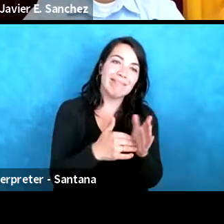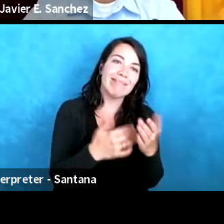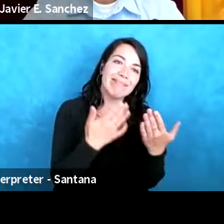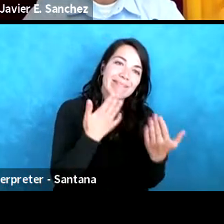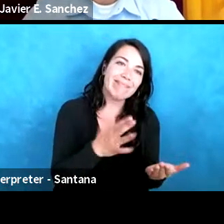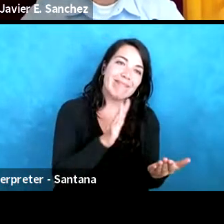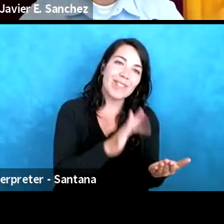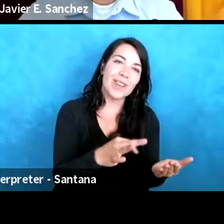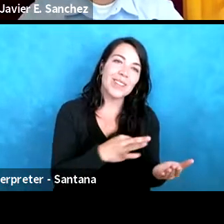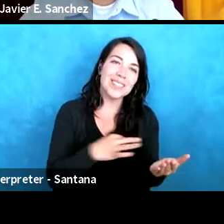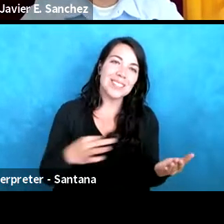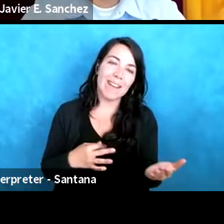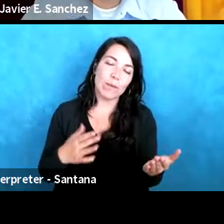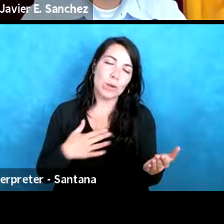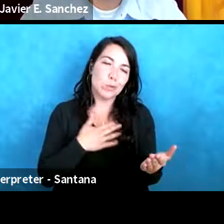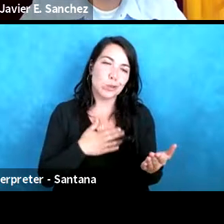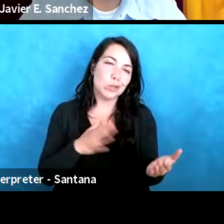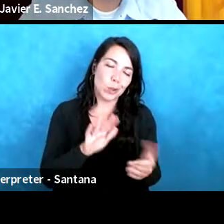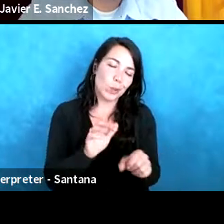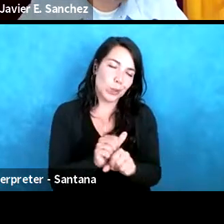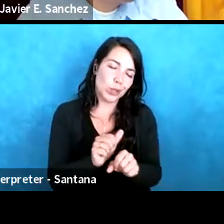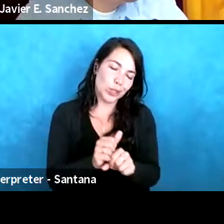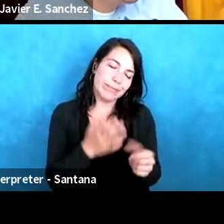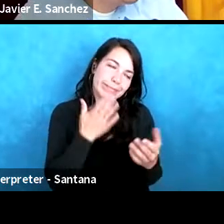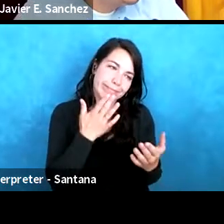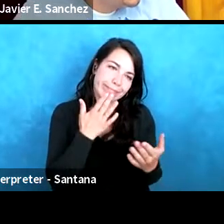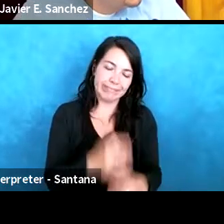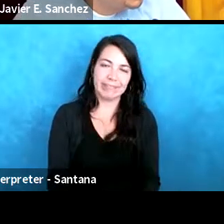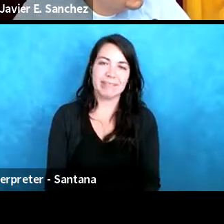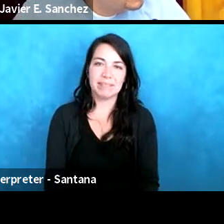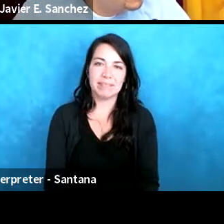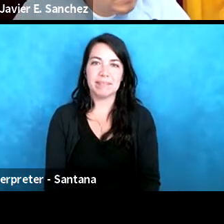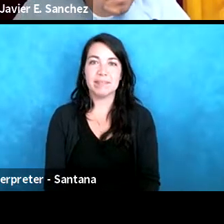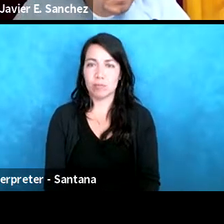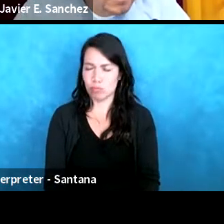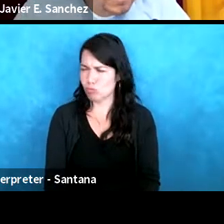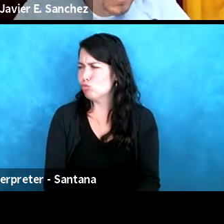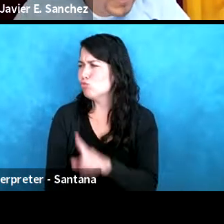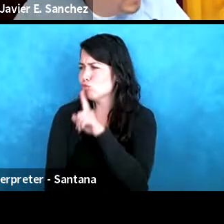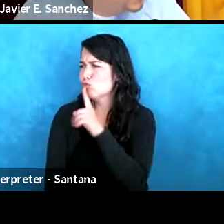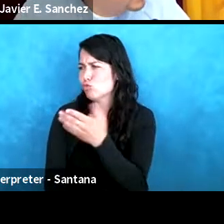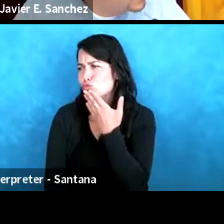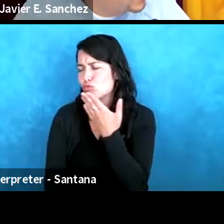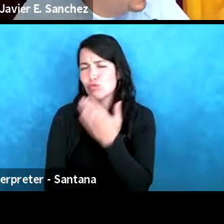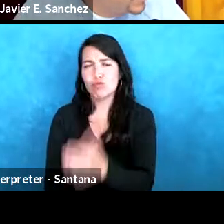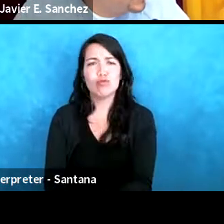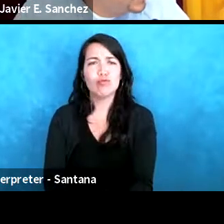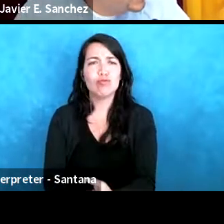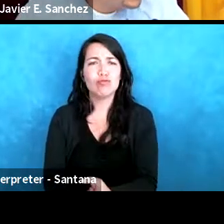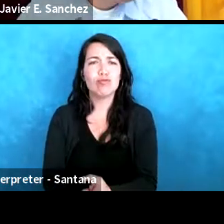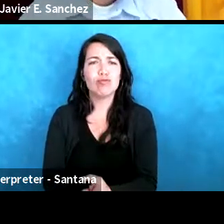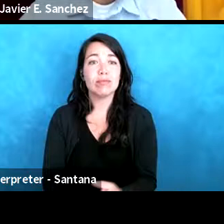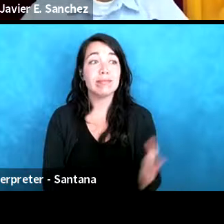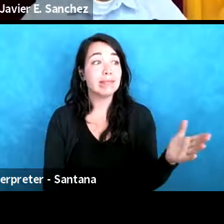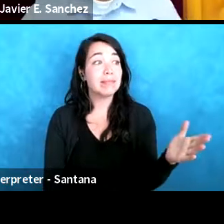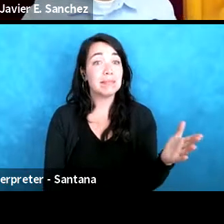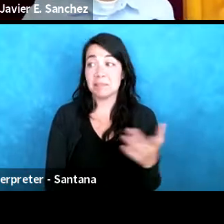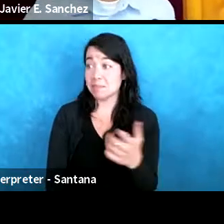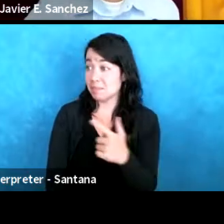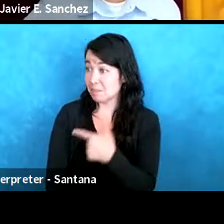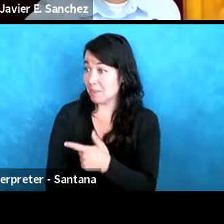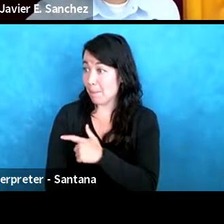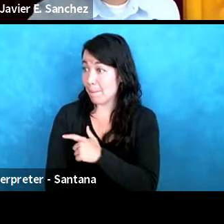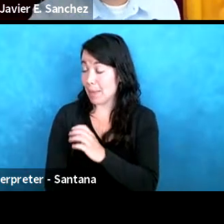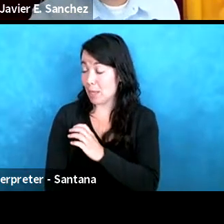over there. We certainly appreciate you, Mr. Martinez. Thank you, Judge. Thank you, Counselor. Thank you. Counselor Manny Martinez. Thank you,